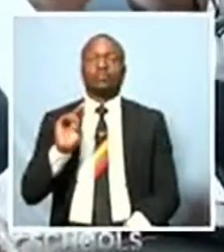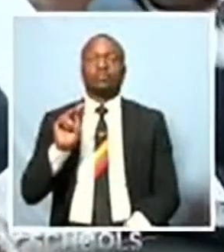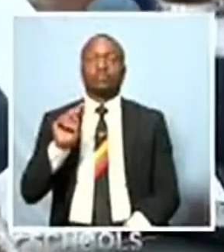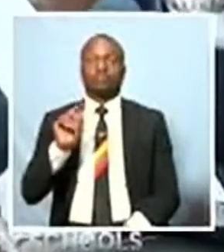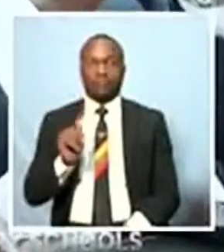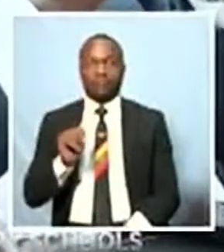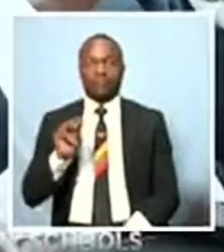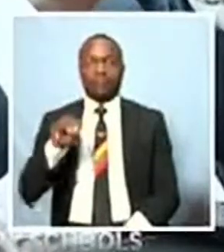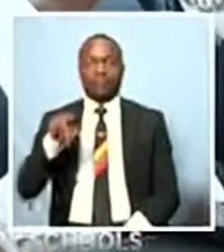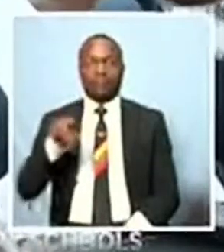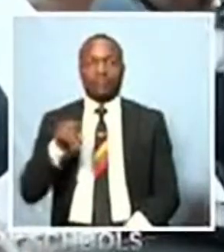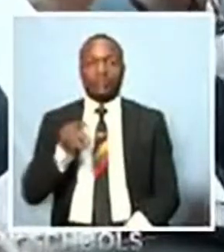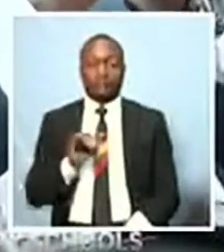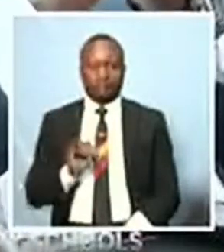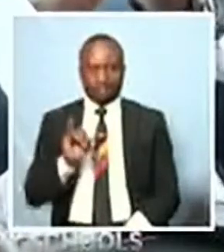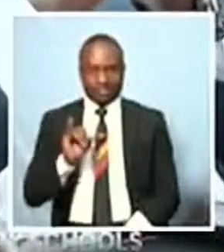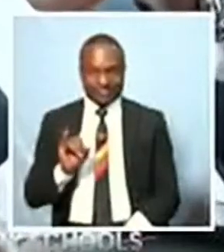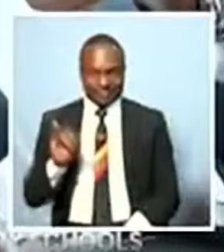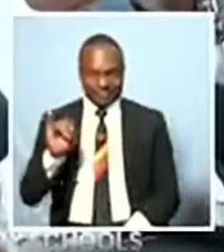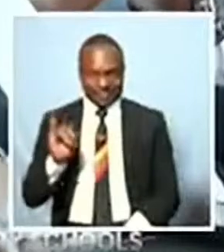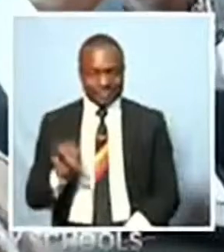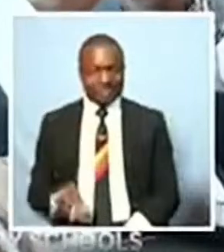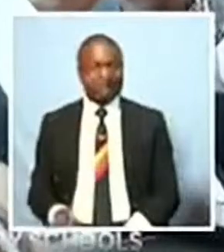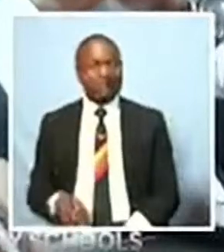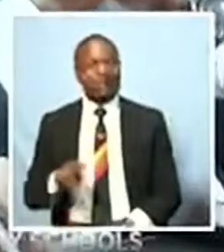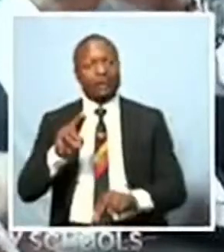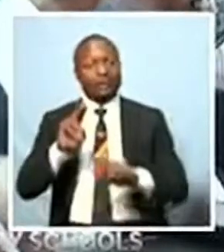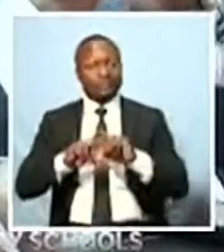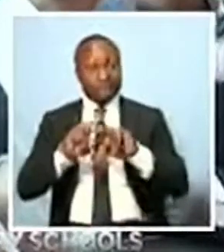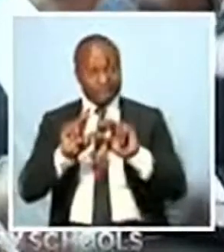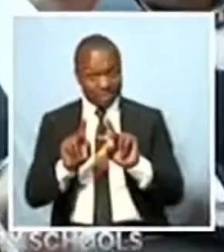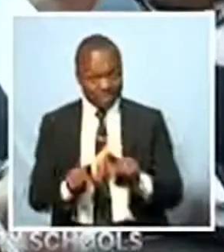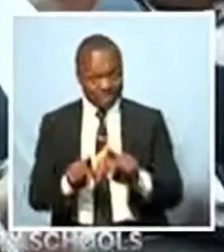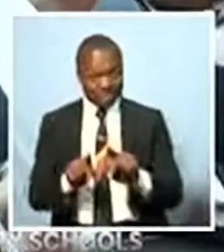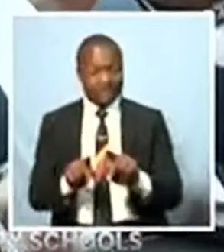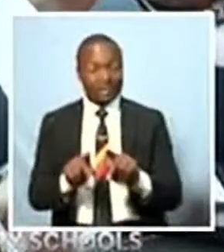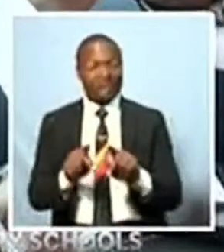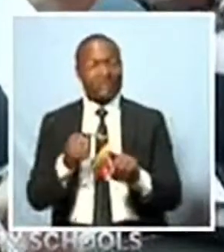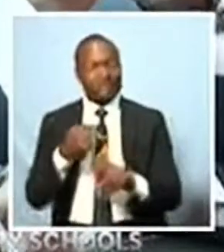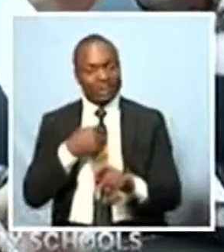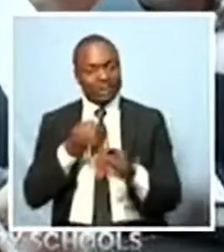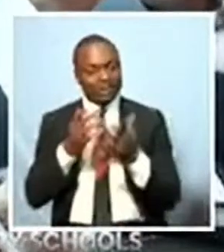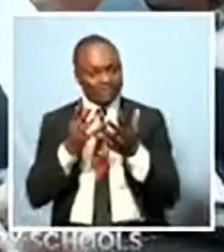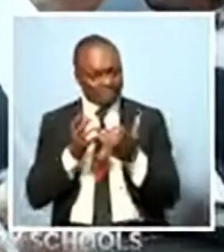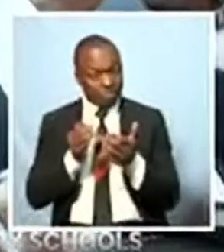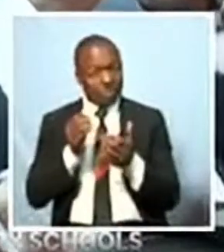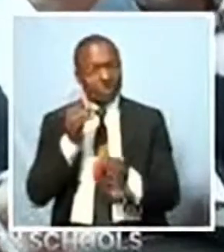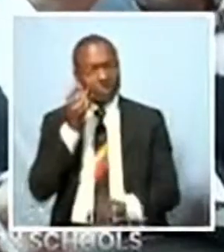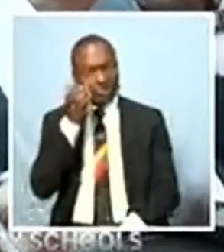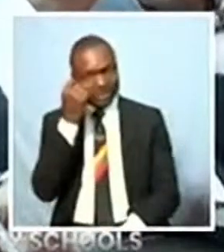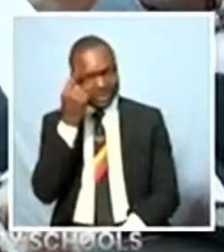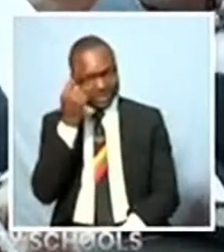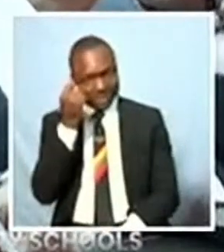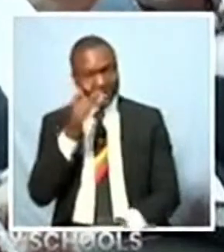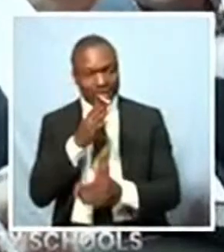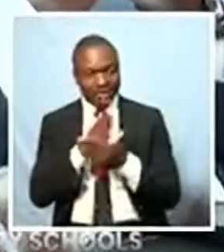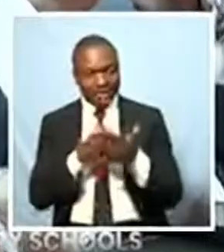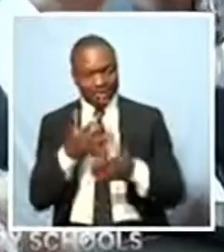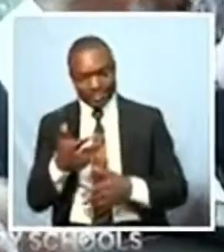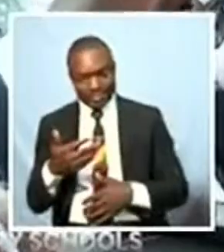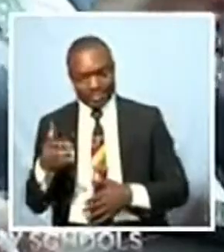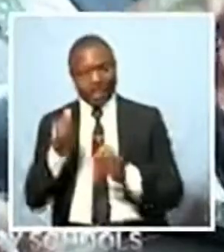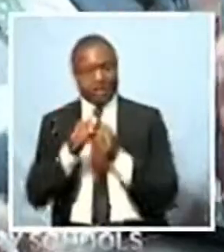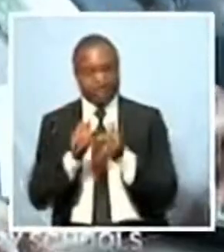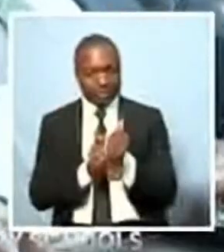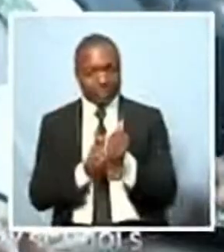Tezu constituency. So, Chair, I just want to learn something with regard to